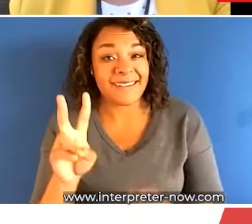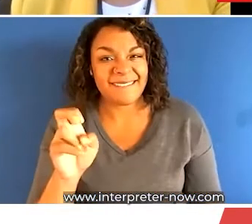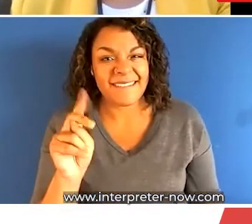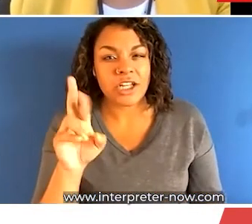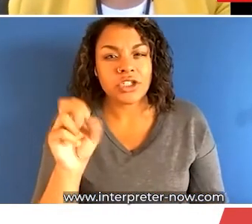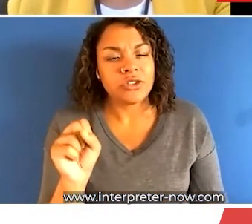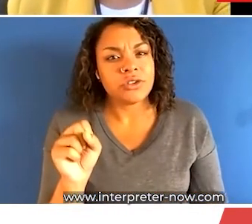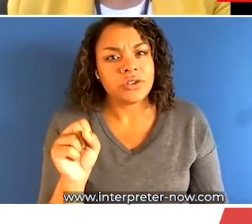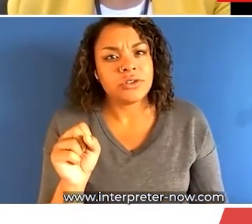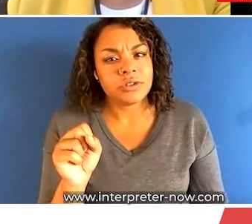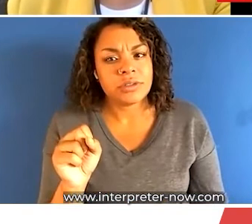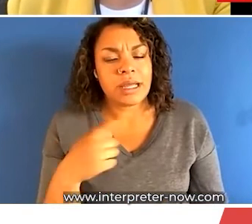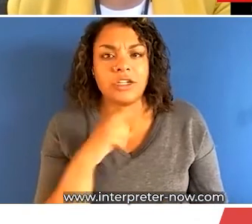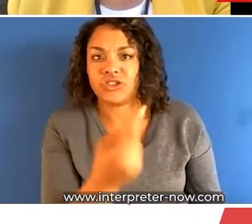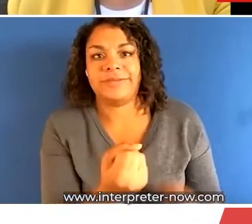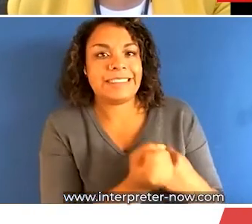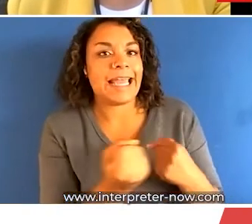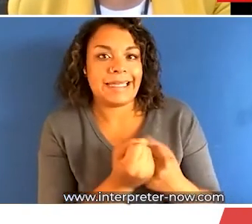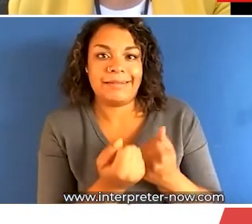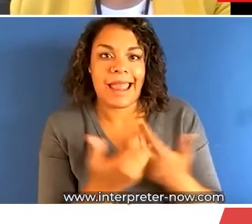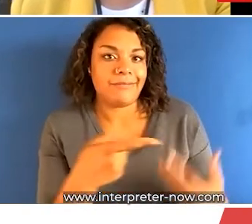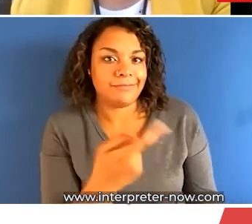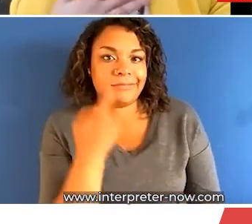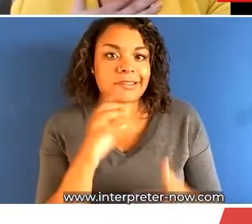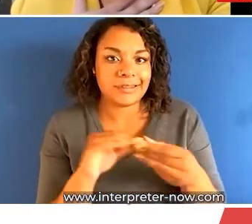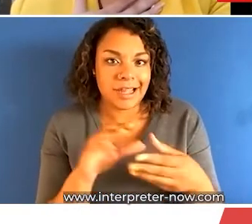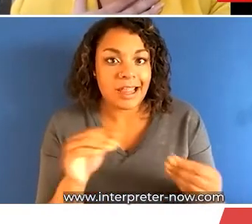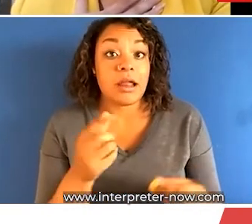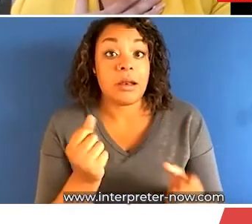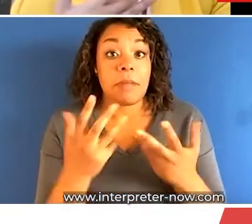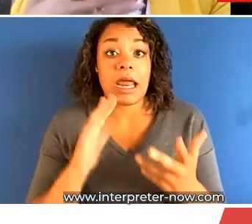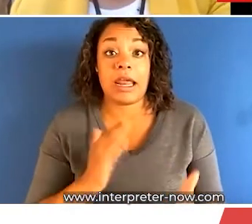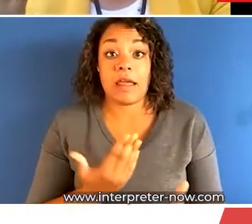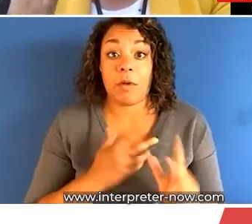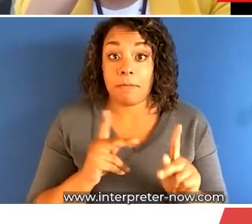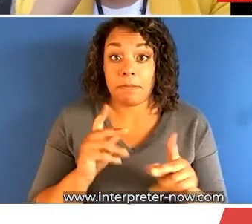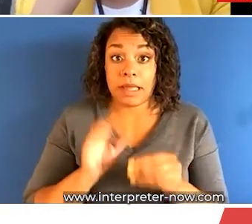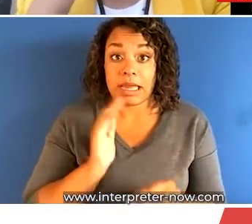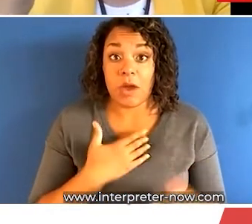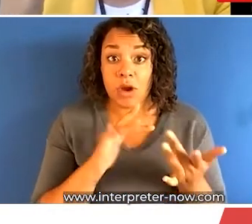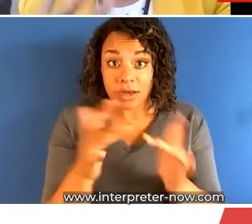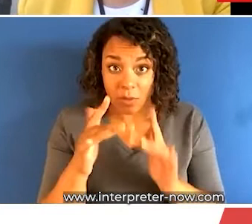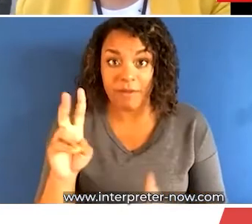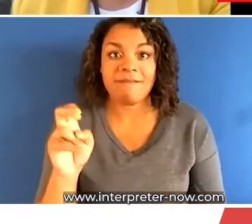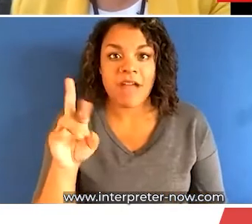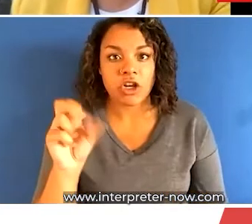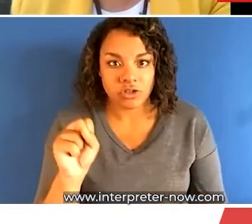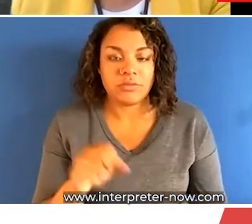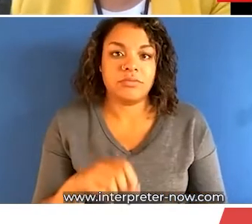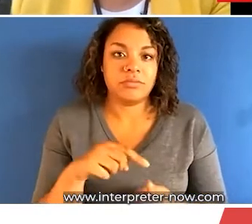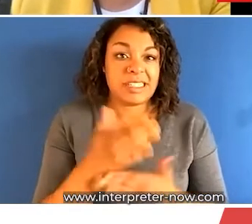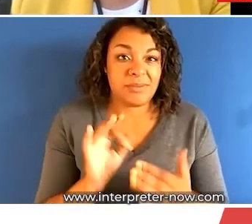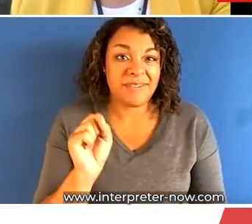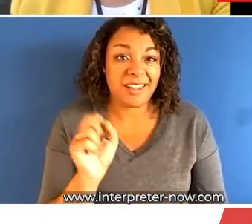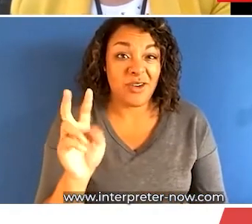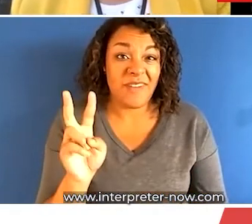I just second all that Maica shared. And a lot of our folks that are in our network are actual vendors to some of Silicon Valley's largest